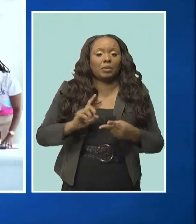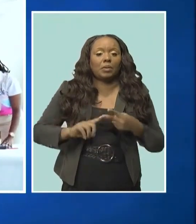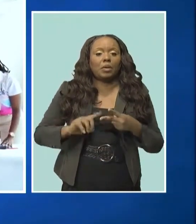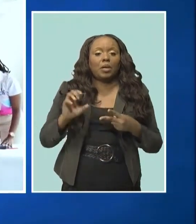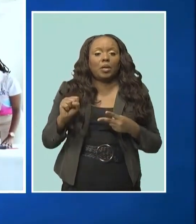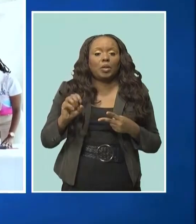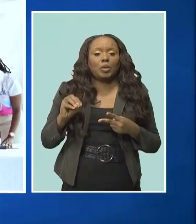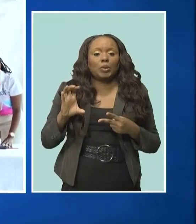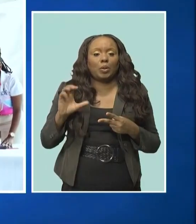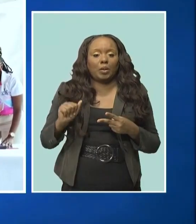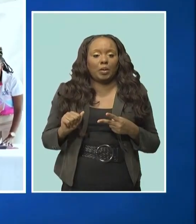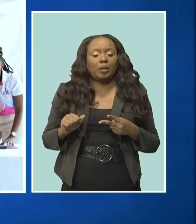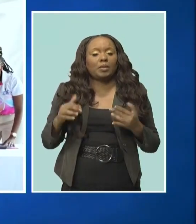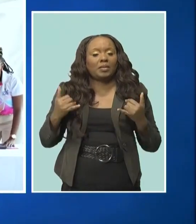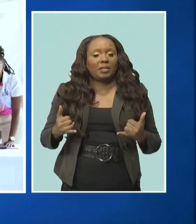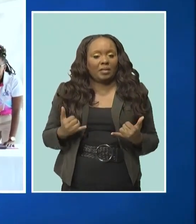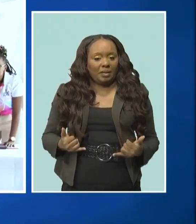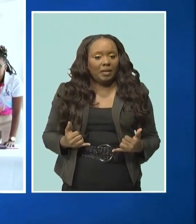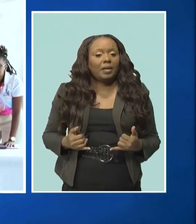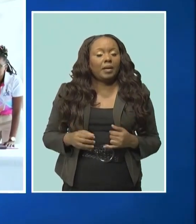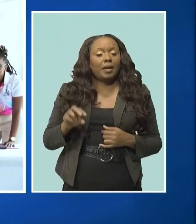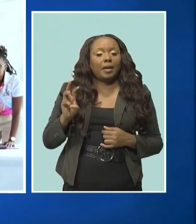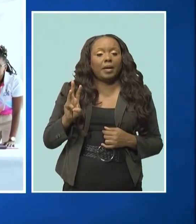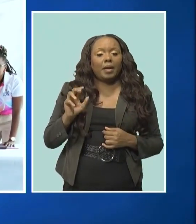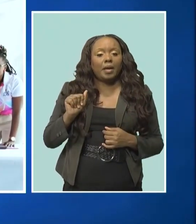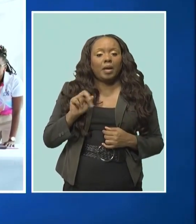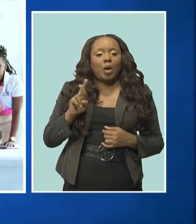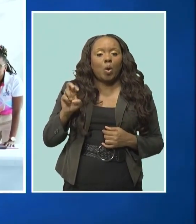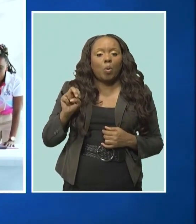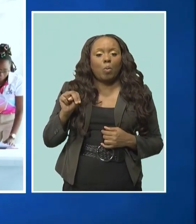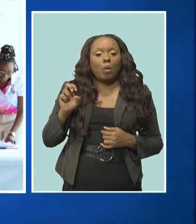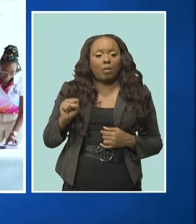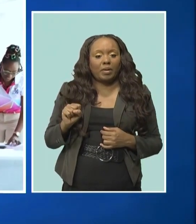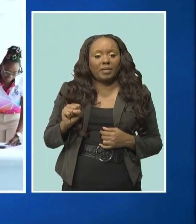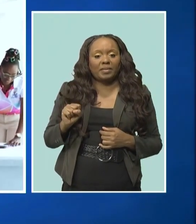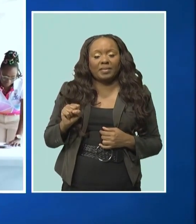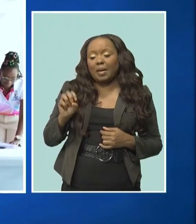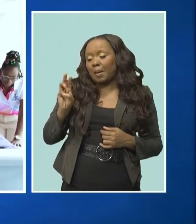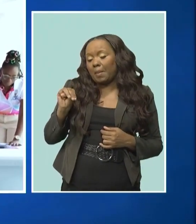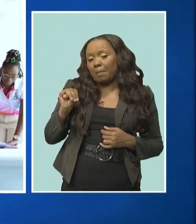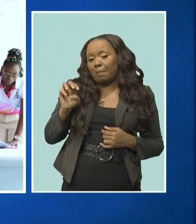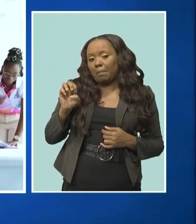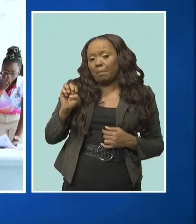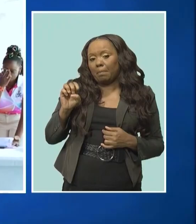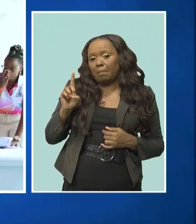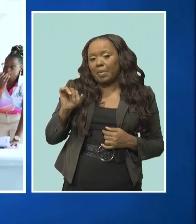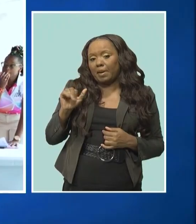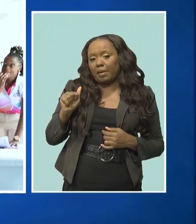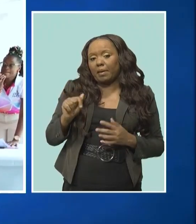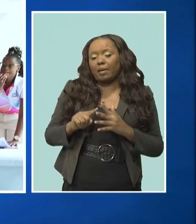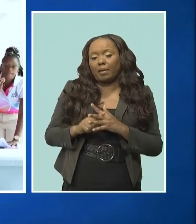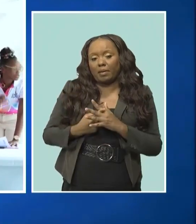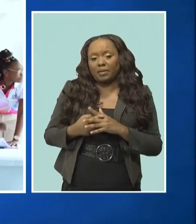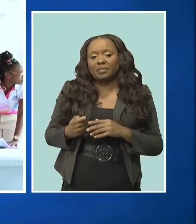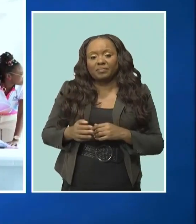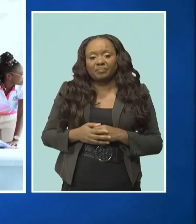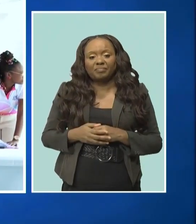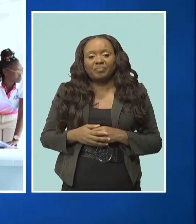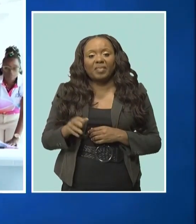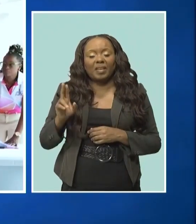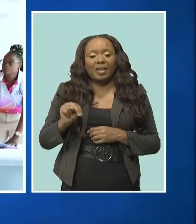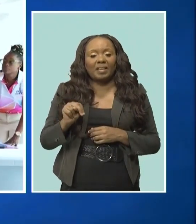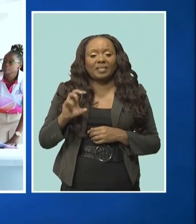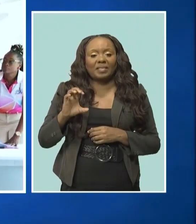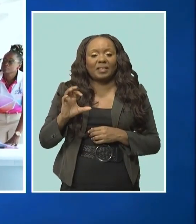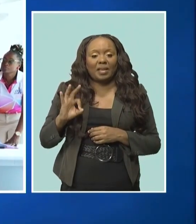held today at the Scotiabank Junior Monarch Media Launch at the bank's Warrens St. Michael branch. In addressing those in attendance,